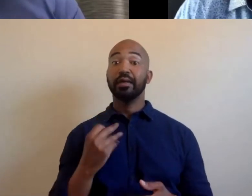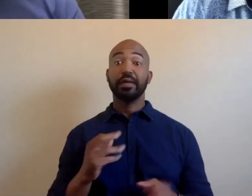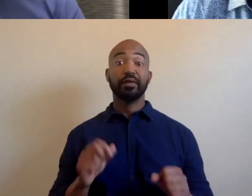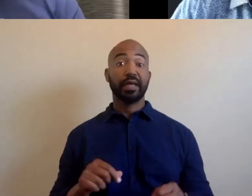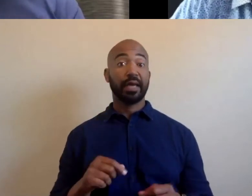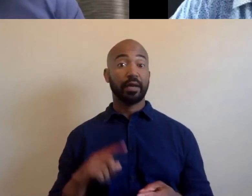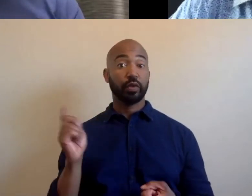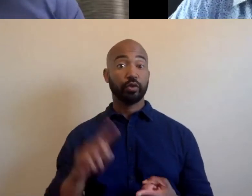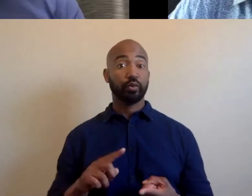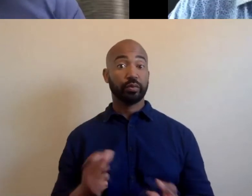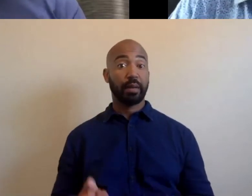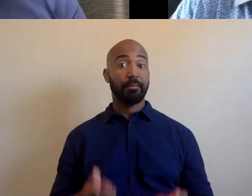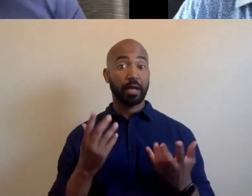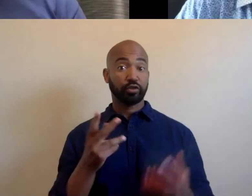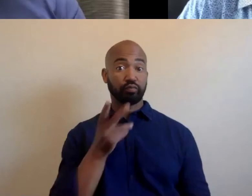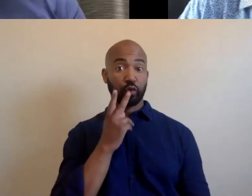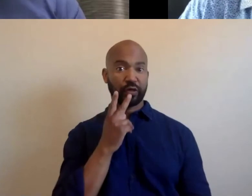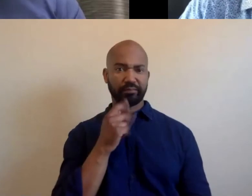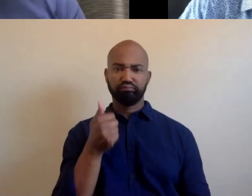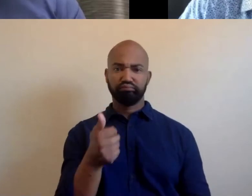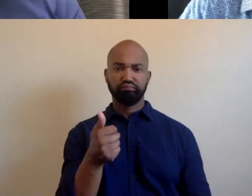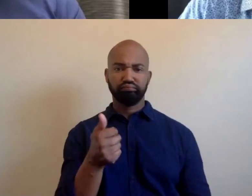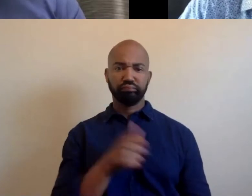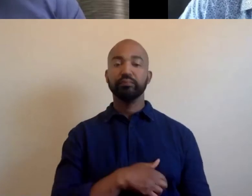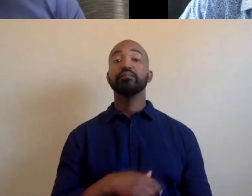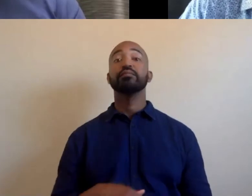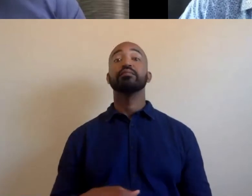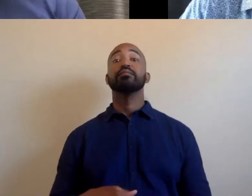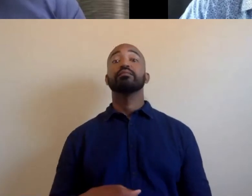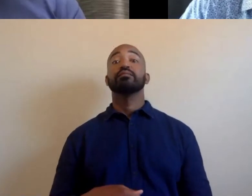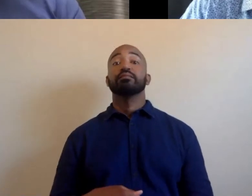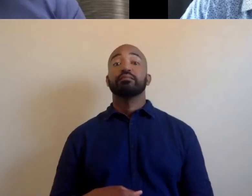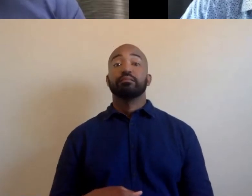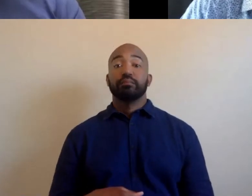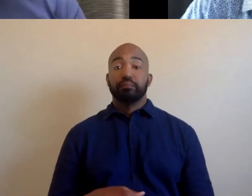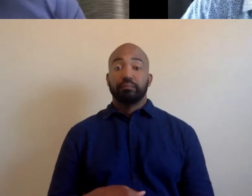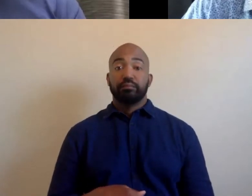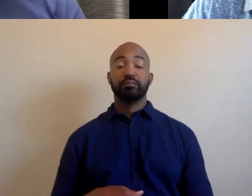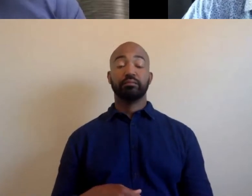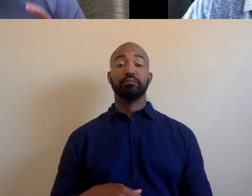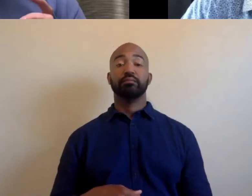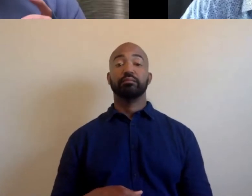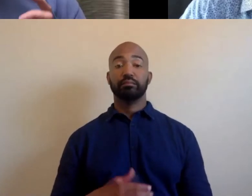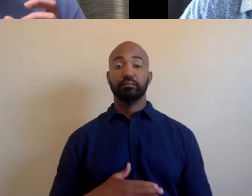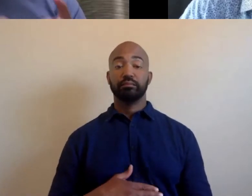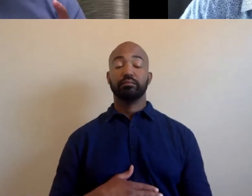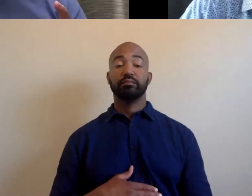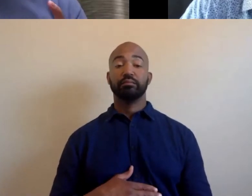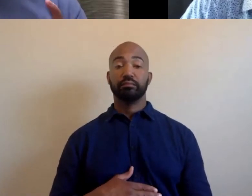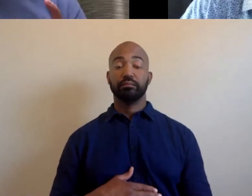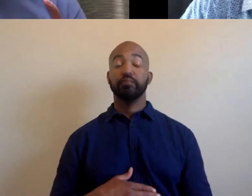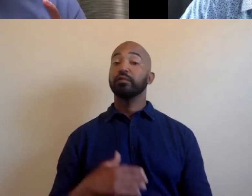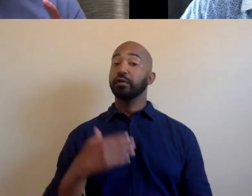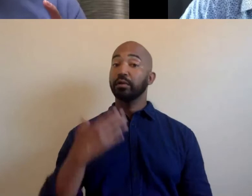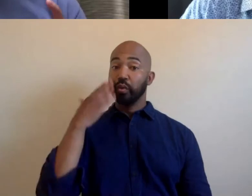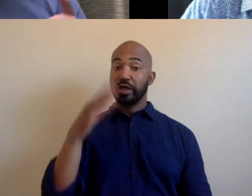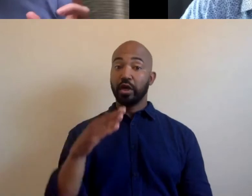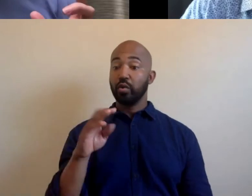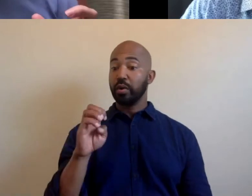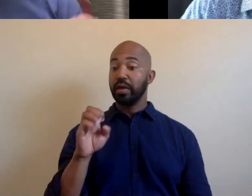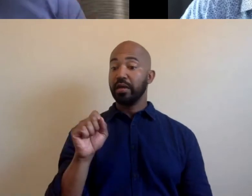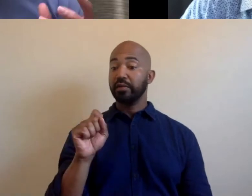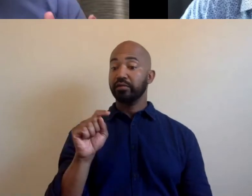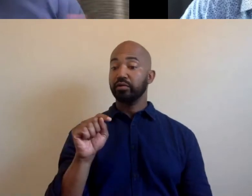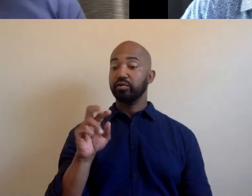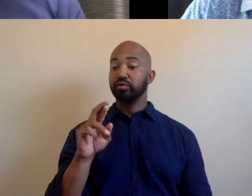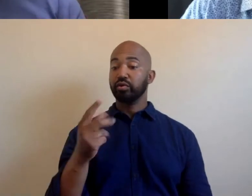quantity of smoking, that sounds great. I mean, at the end of the day, we know that both estrogen and smoking